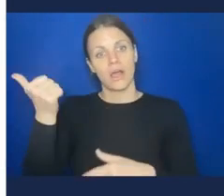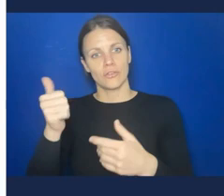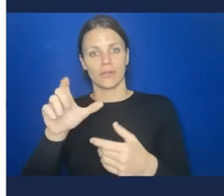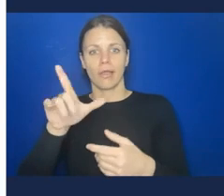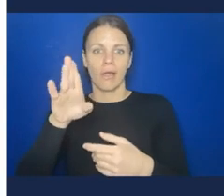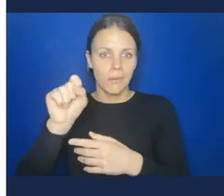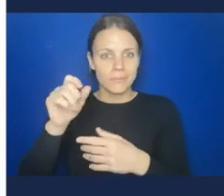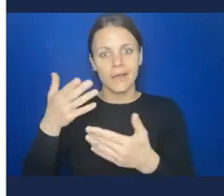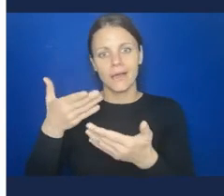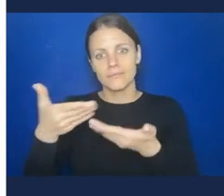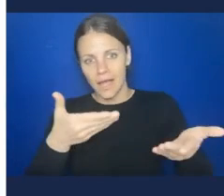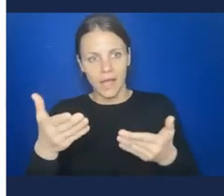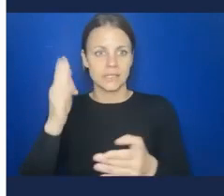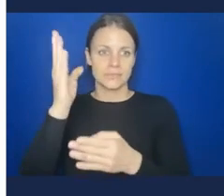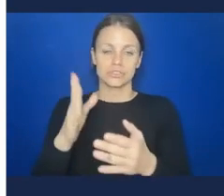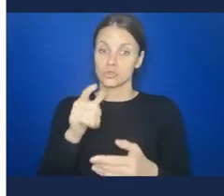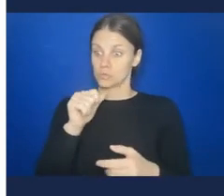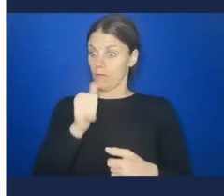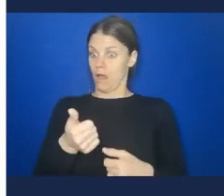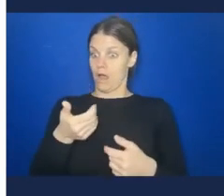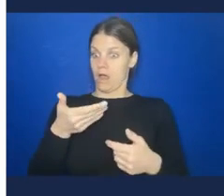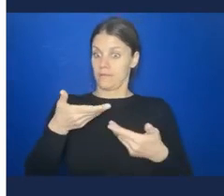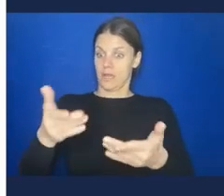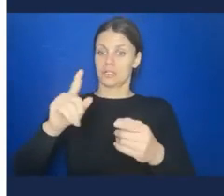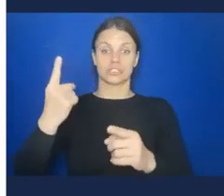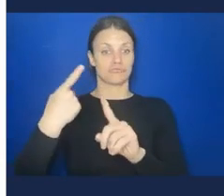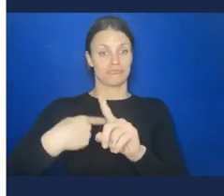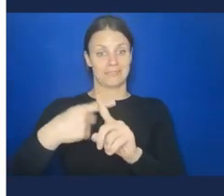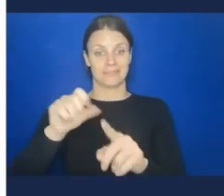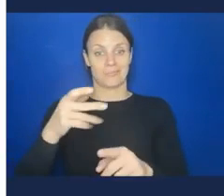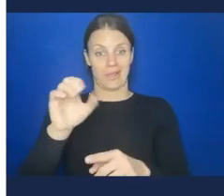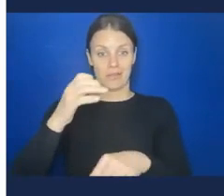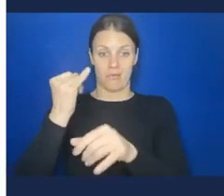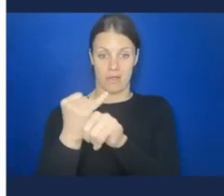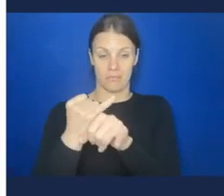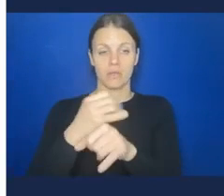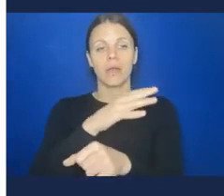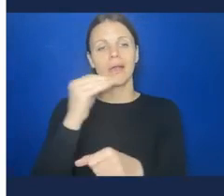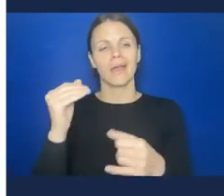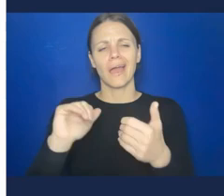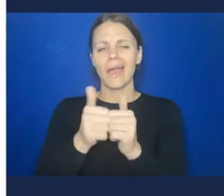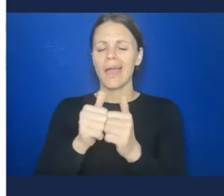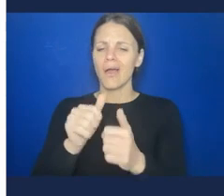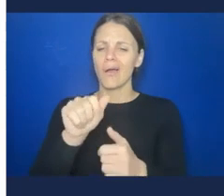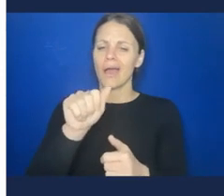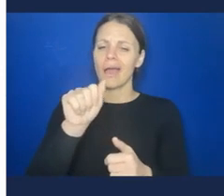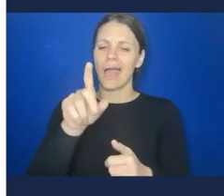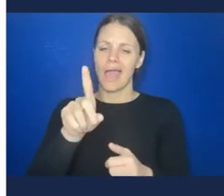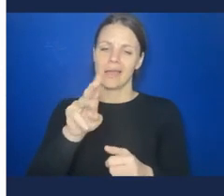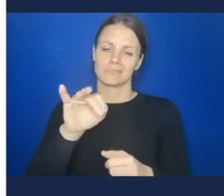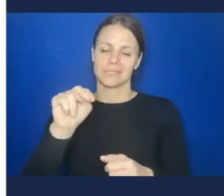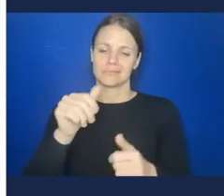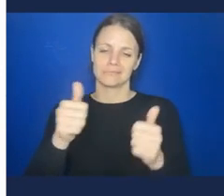not invited, who just want to rent space on campus. And then there's always the question of how does the administration respond? I know folks